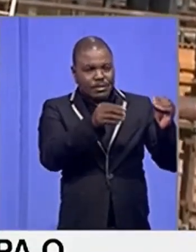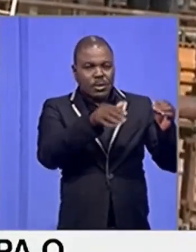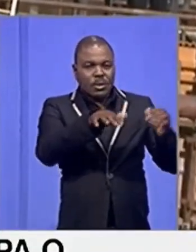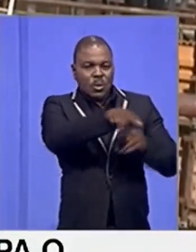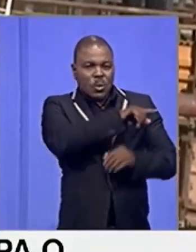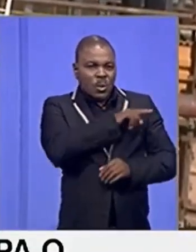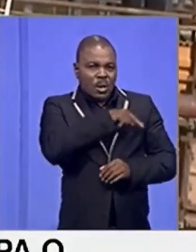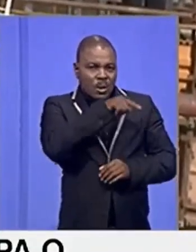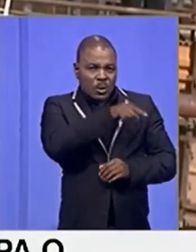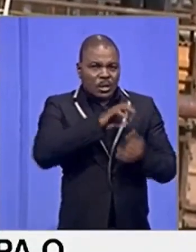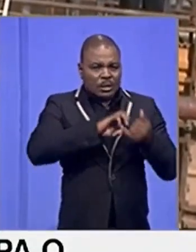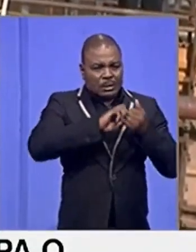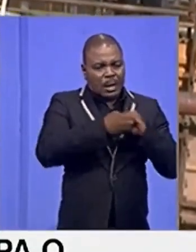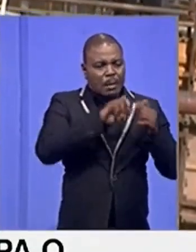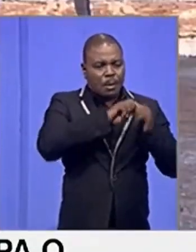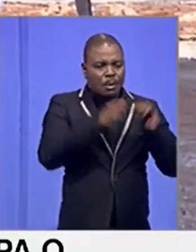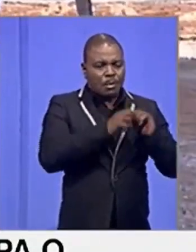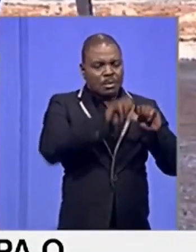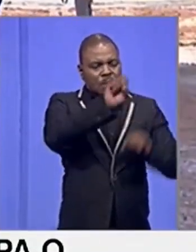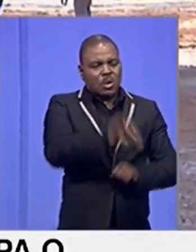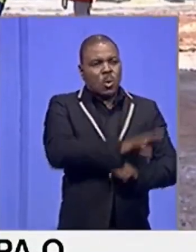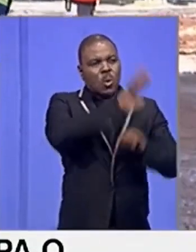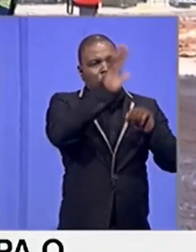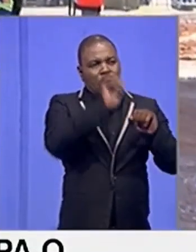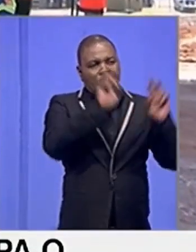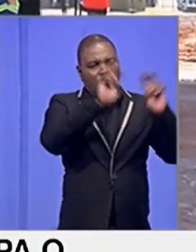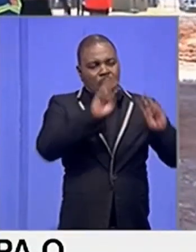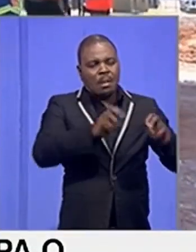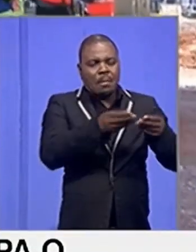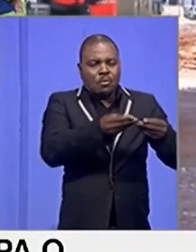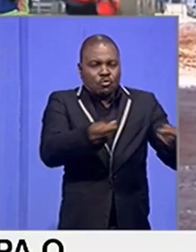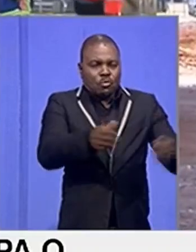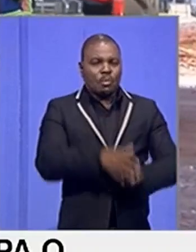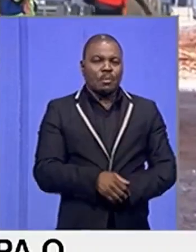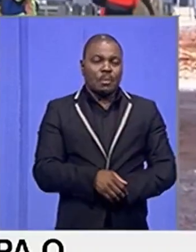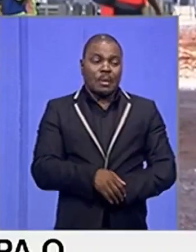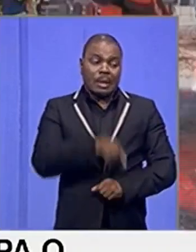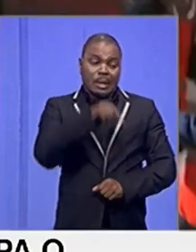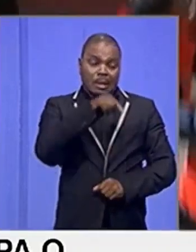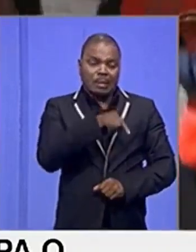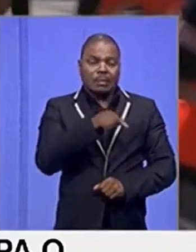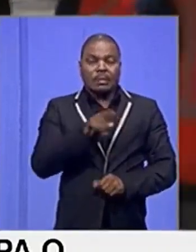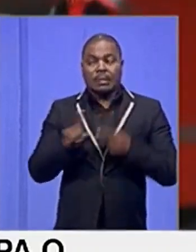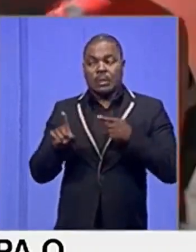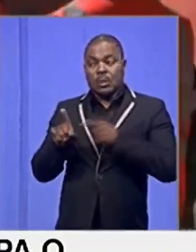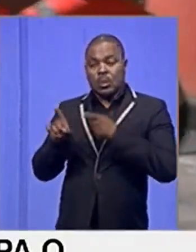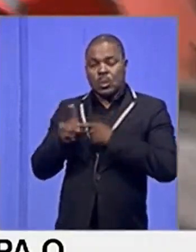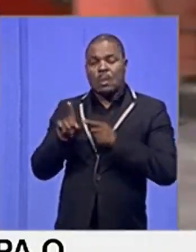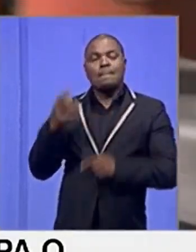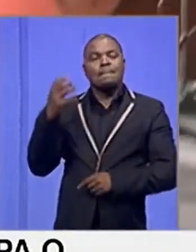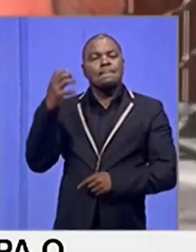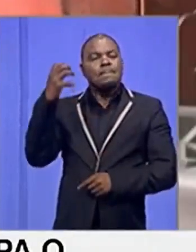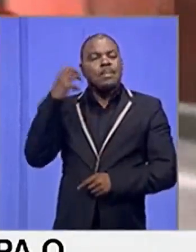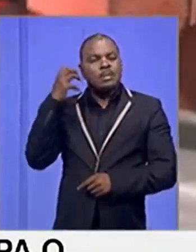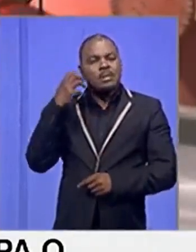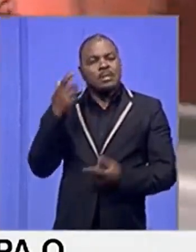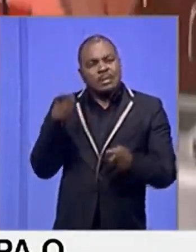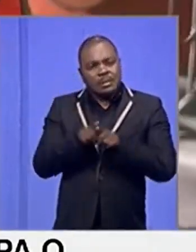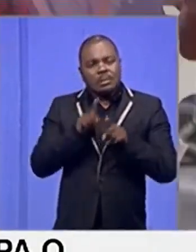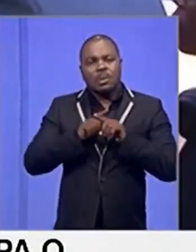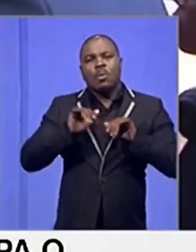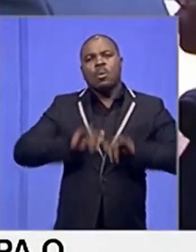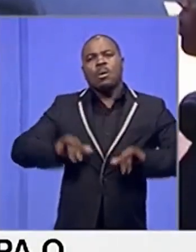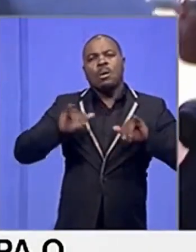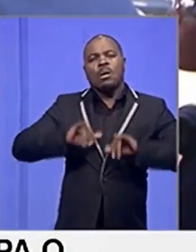matsapeng a go rarolla mathata a naga a mohlagase. Se se tla ka nako yeo ngaka Ramokgopa a santse a letile